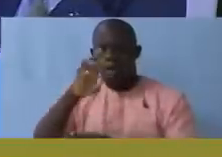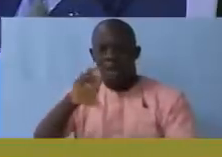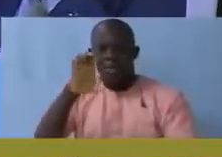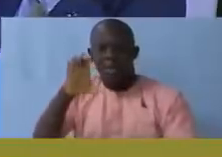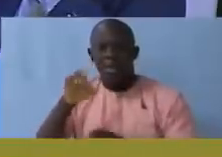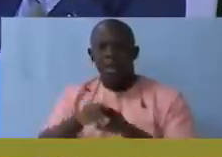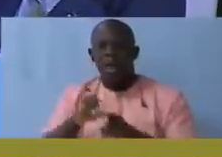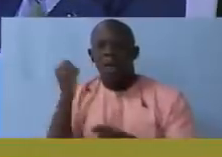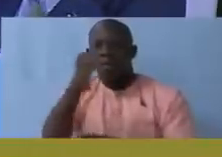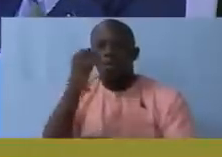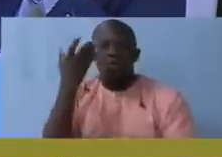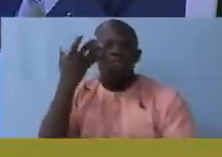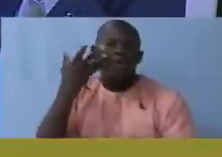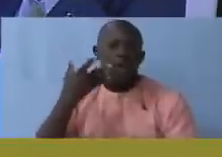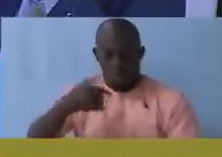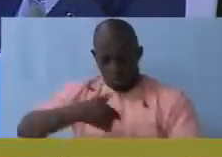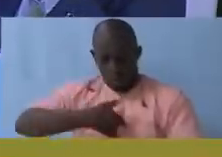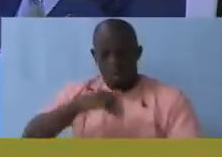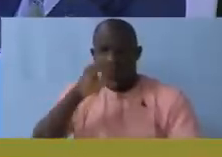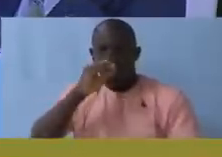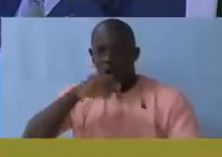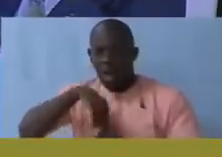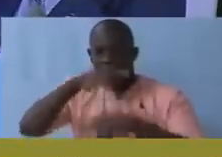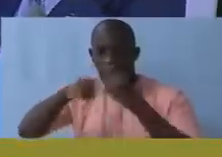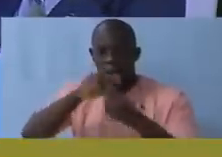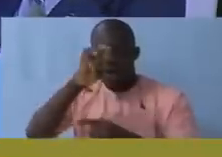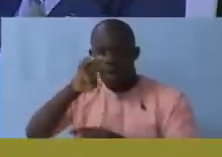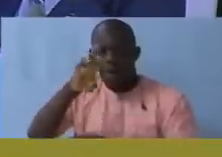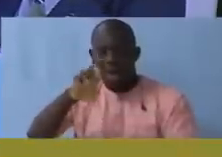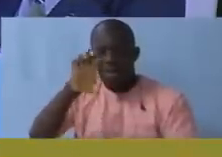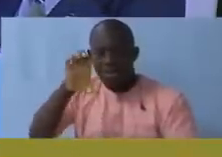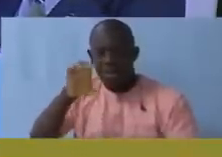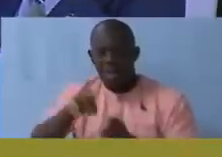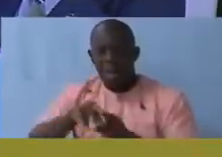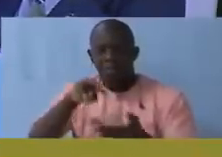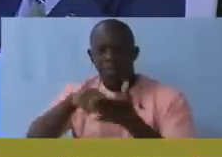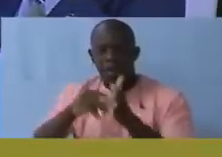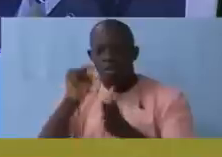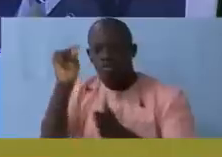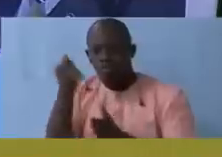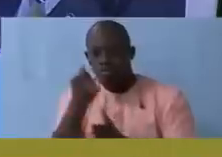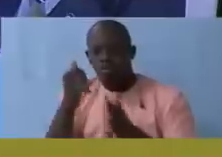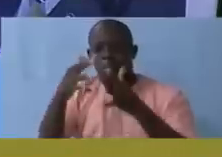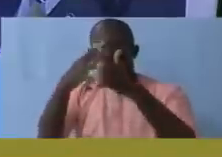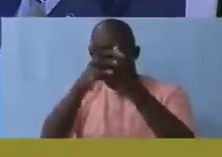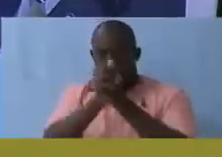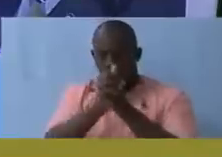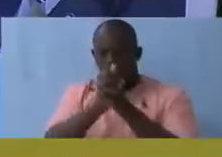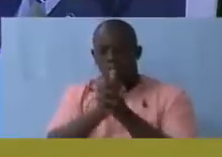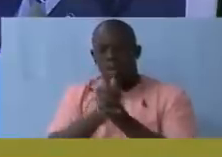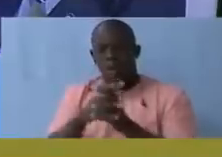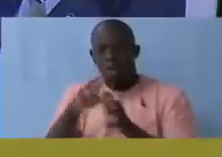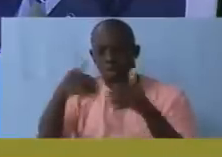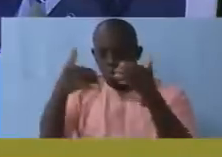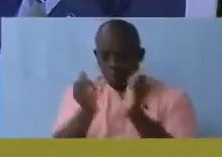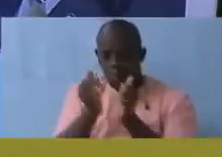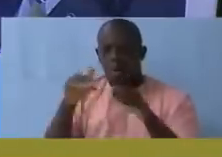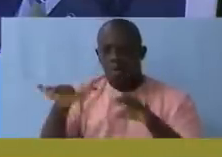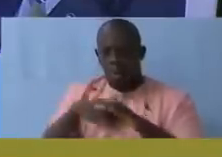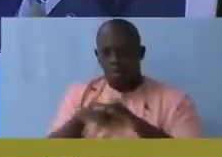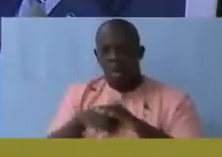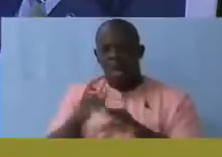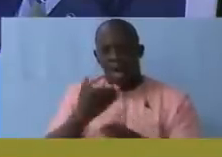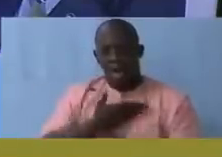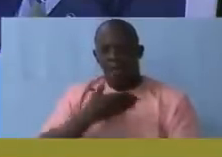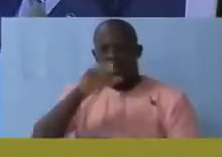told him about MRC, they are our new collaborators. They've got